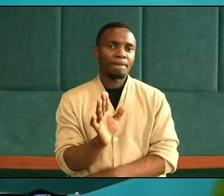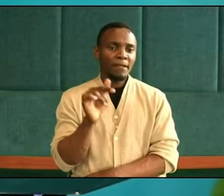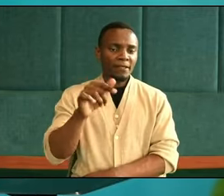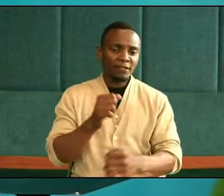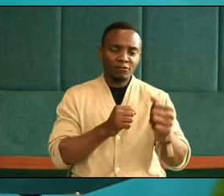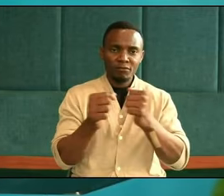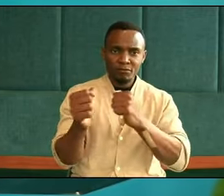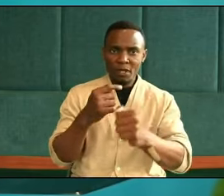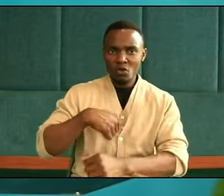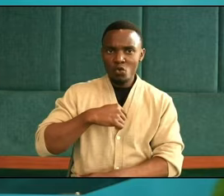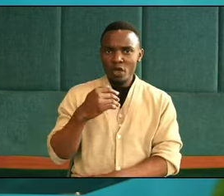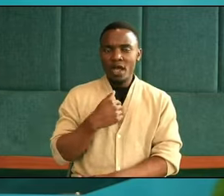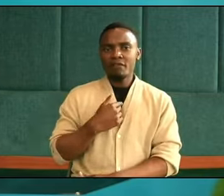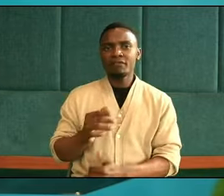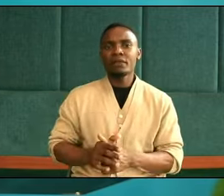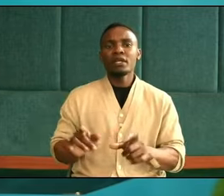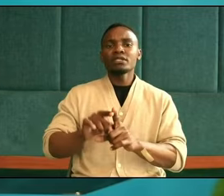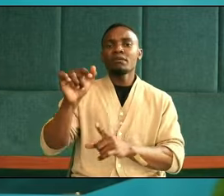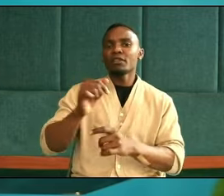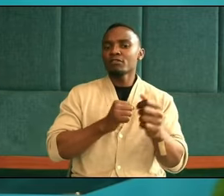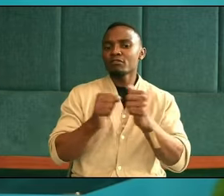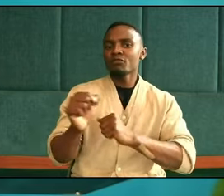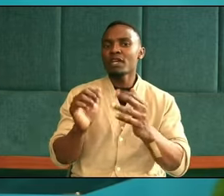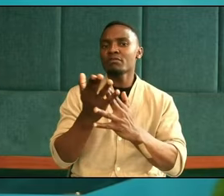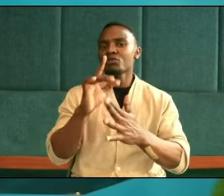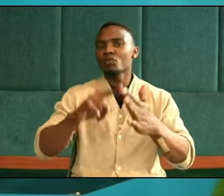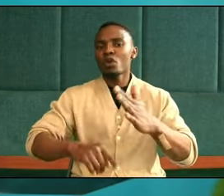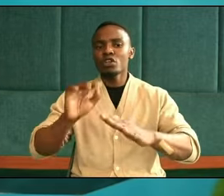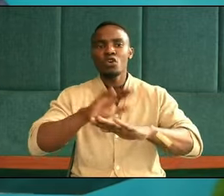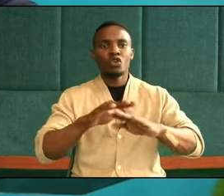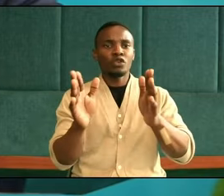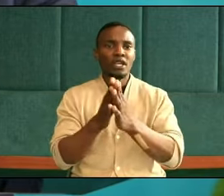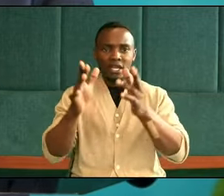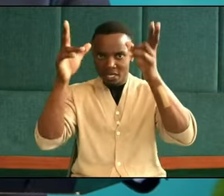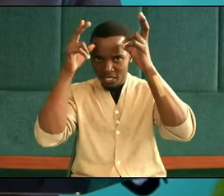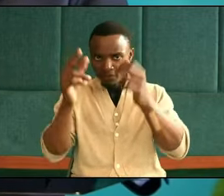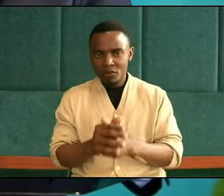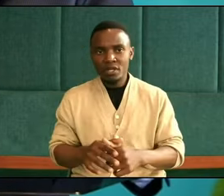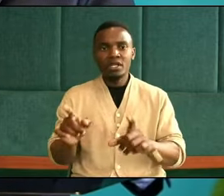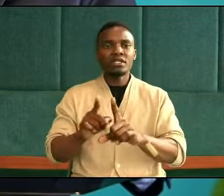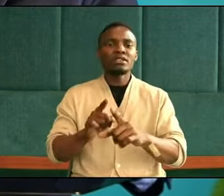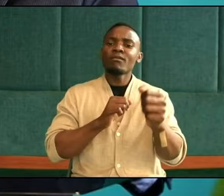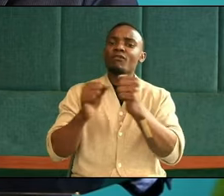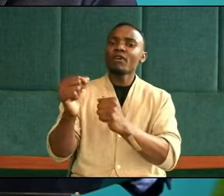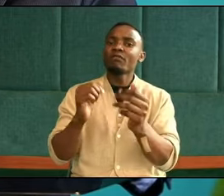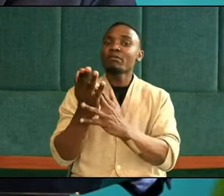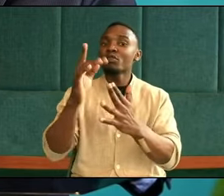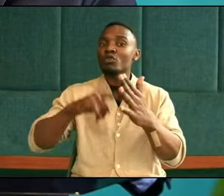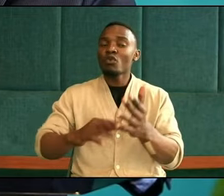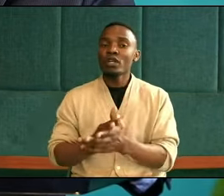we are faced with, in this battle between good and evil, in this battle between light and